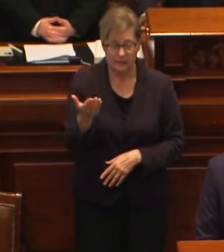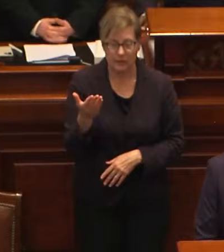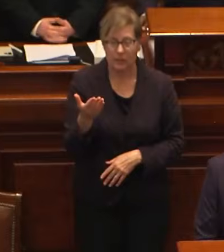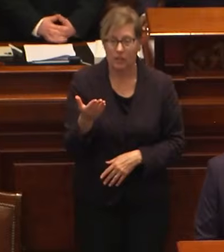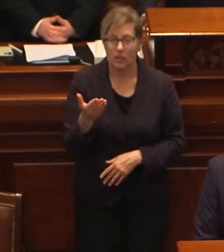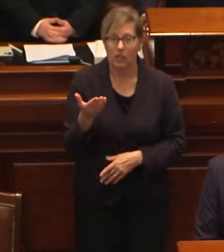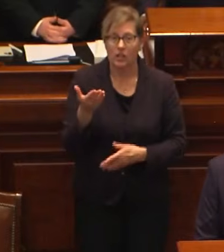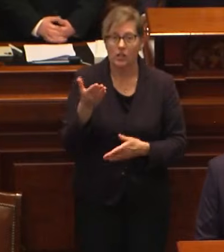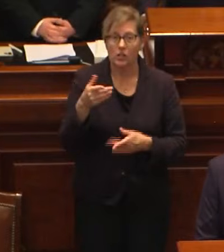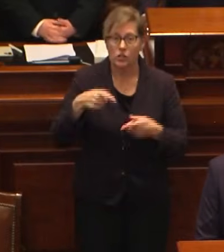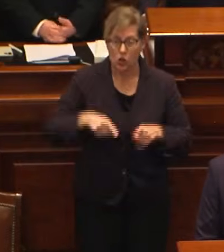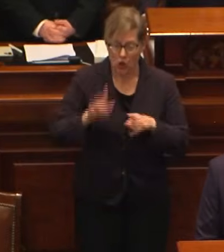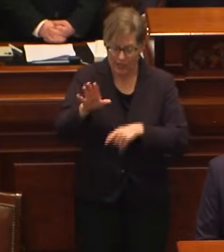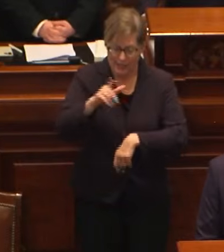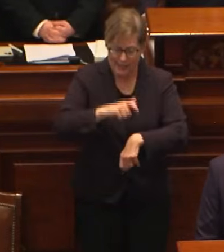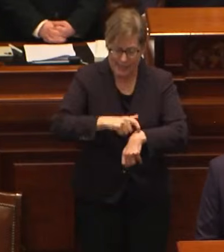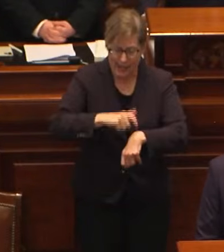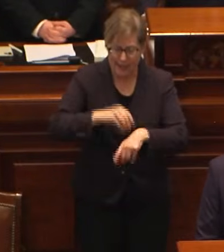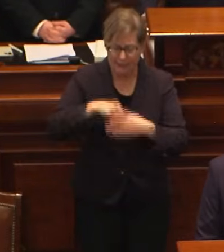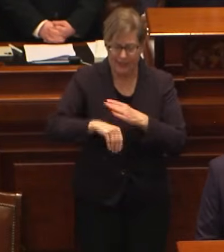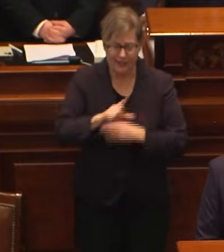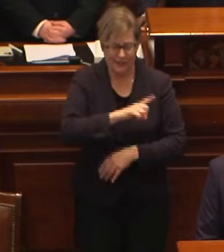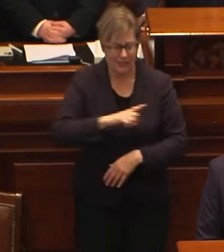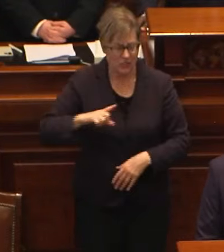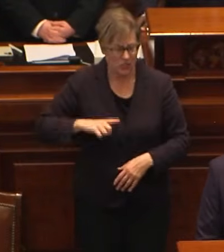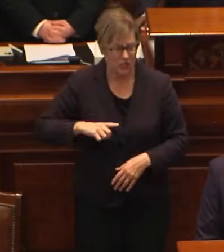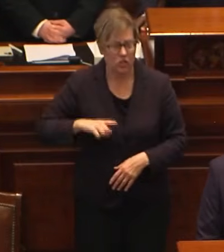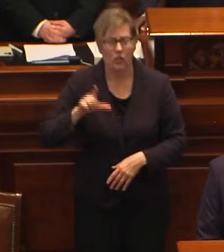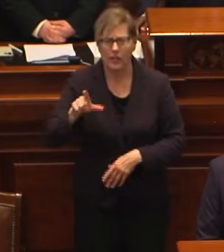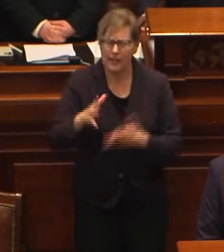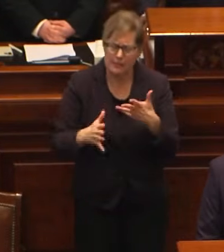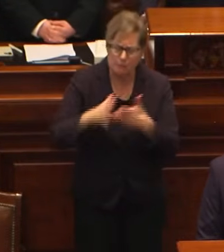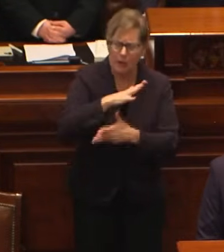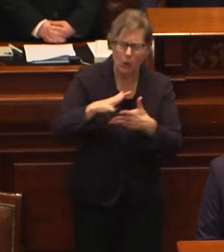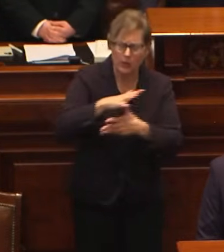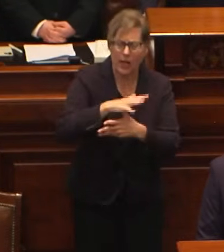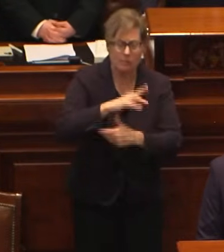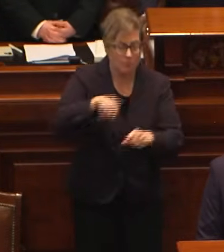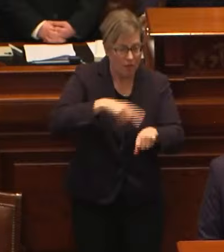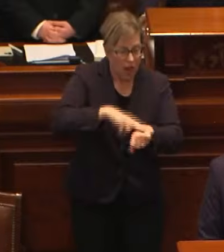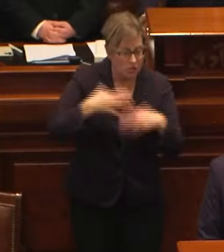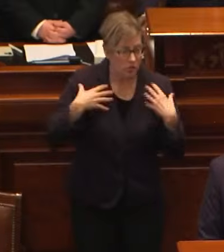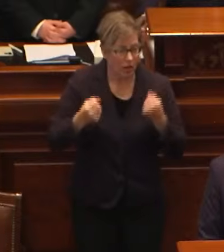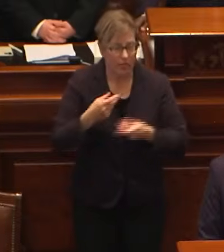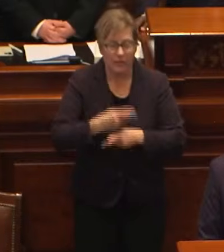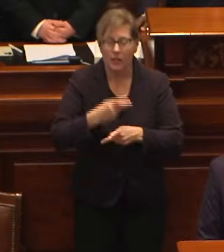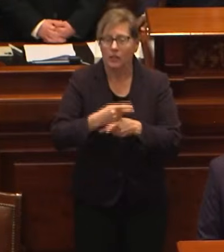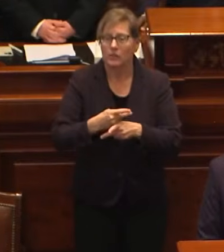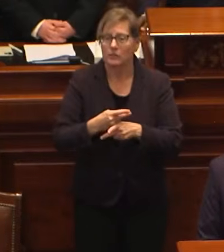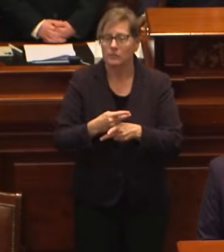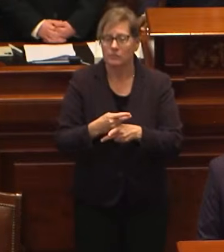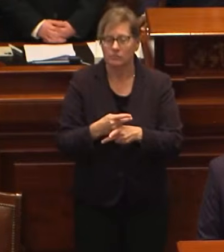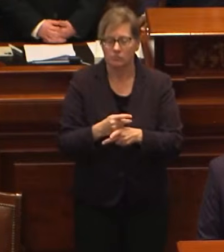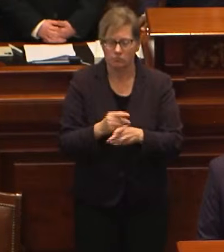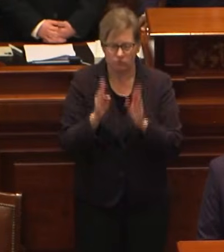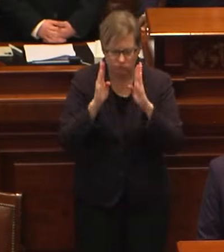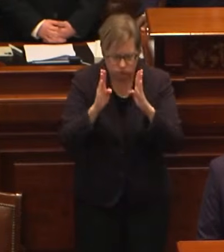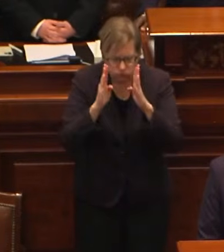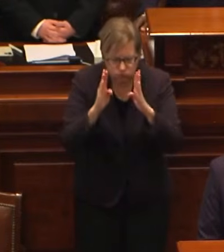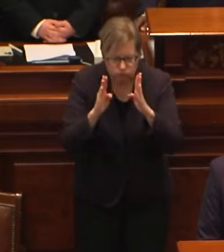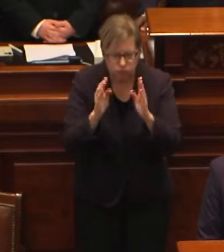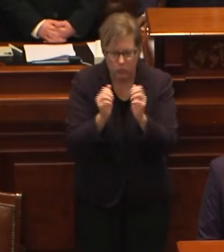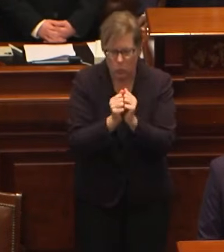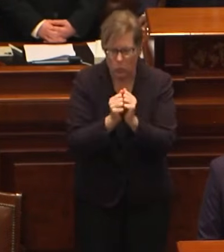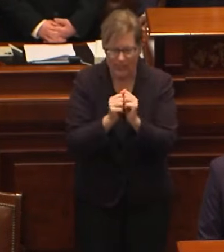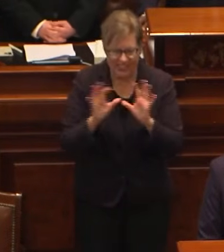during his time in the legislature, Senator Durbin has prioritized national health care, attending to it with an action as